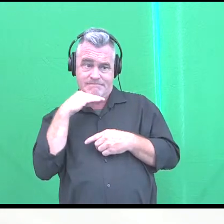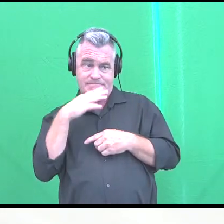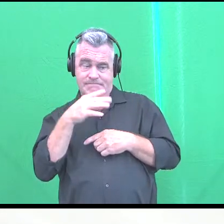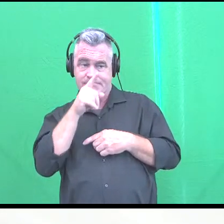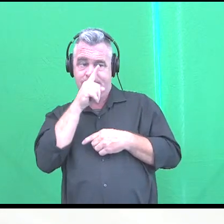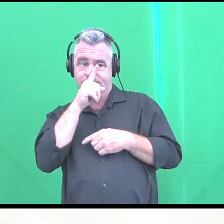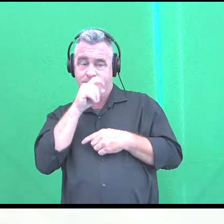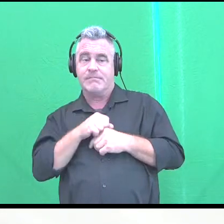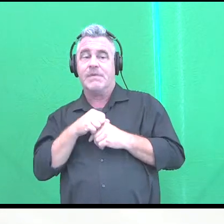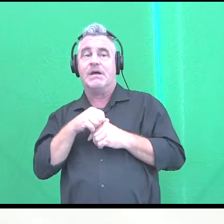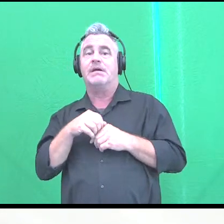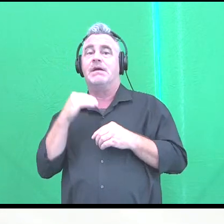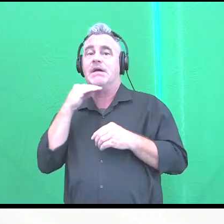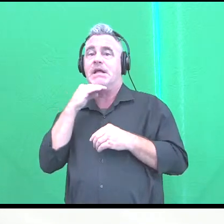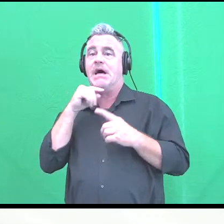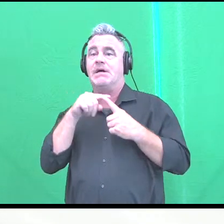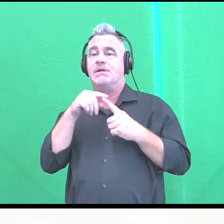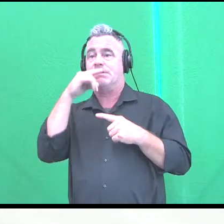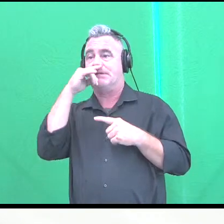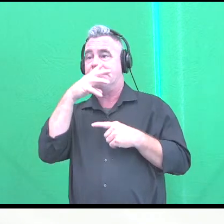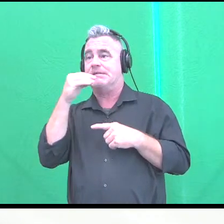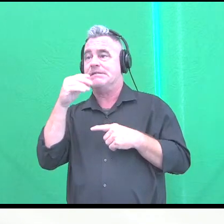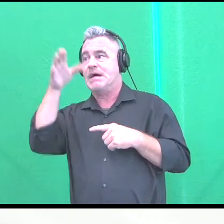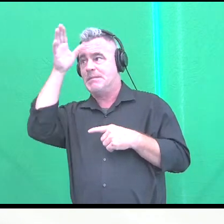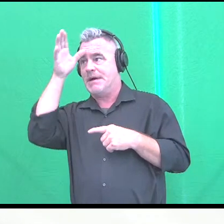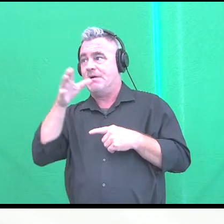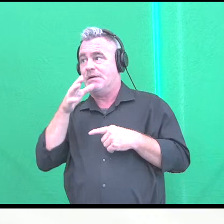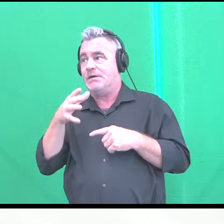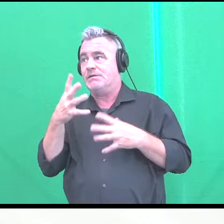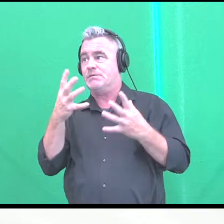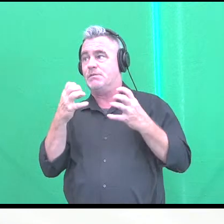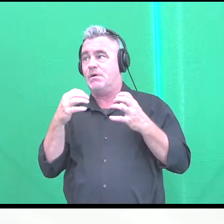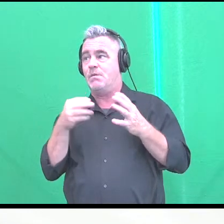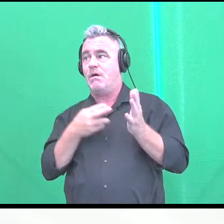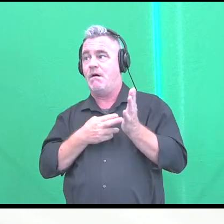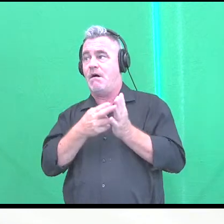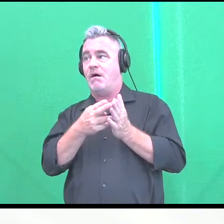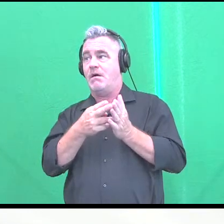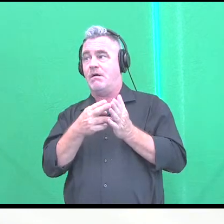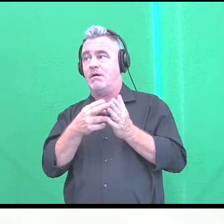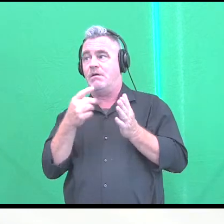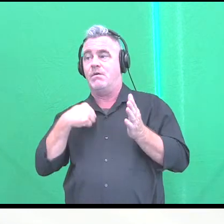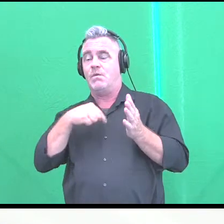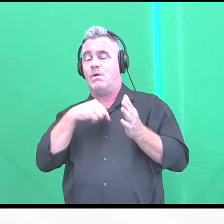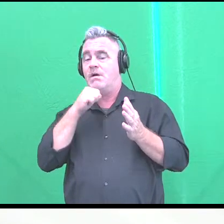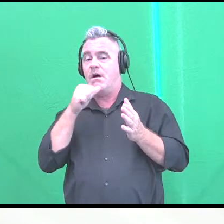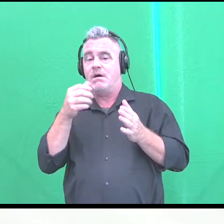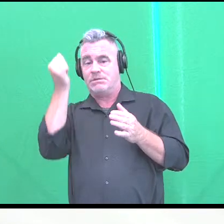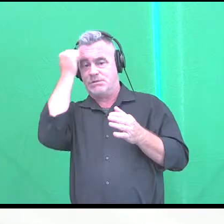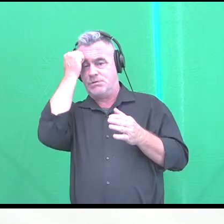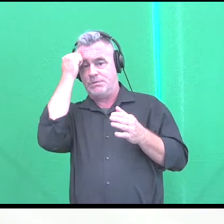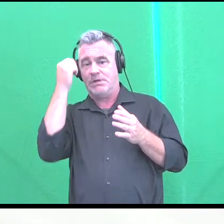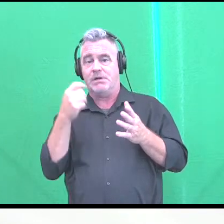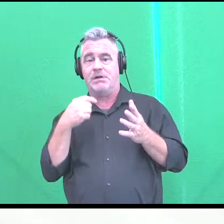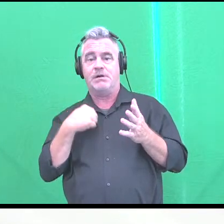to children and parents. And we would like honesty. We're not stupid. We're not idiots.